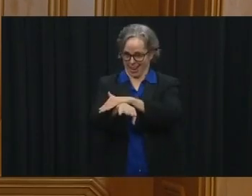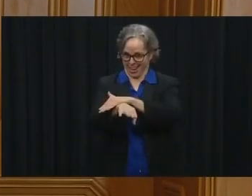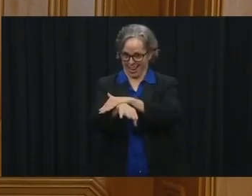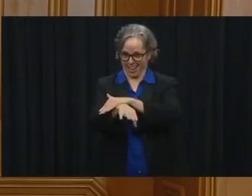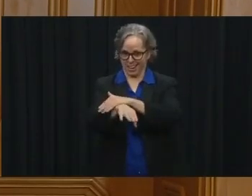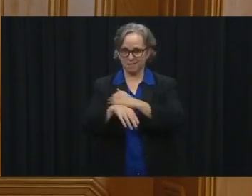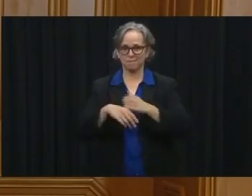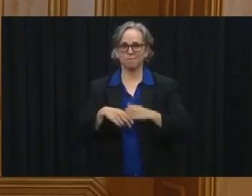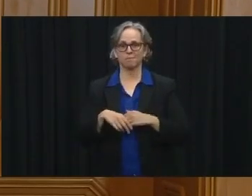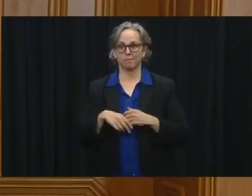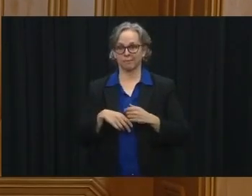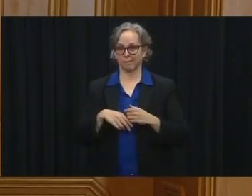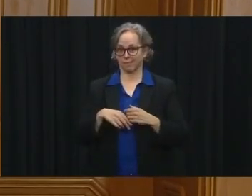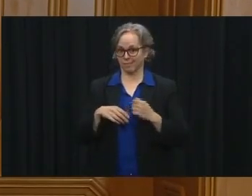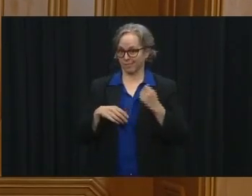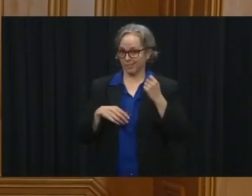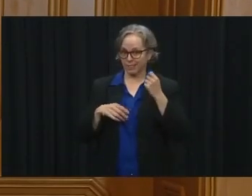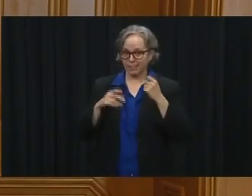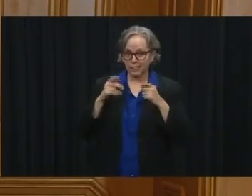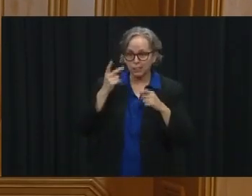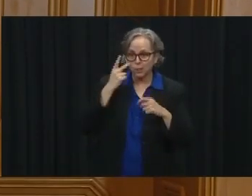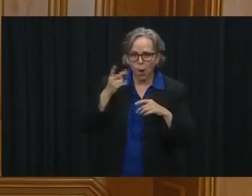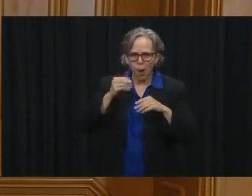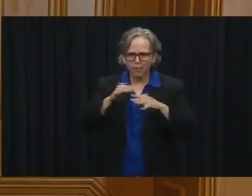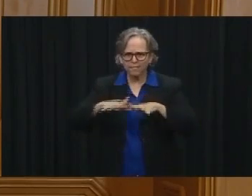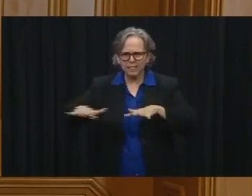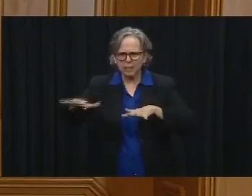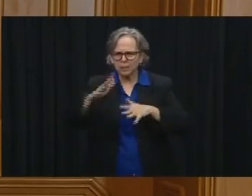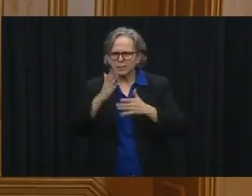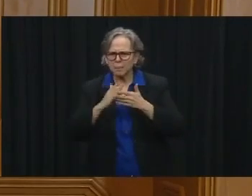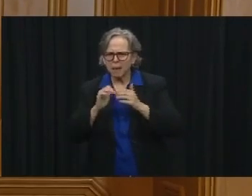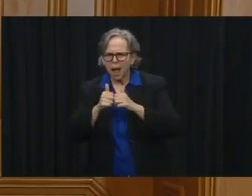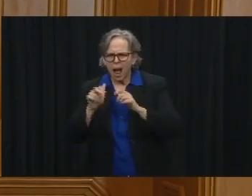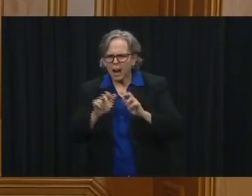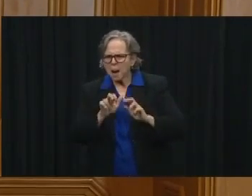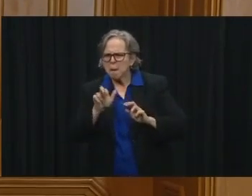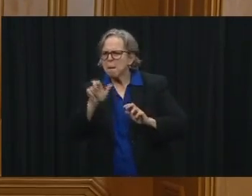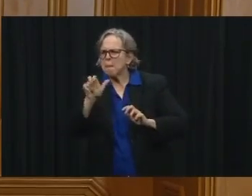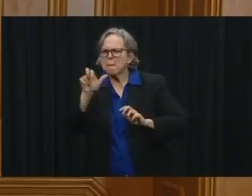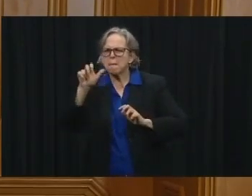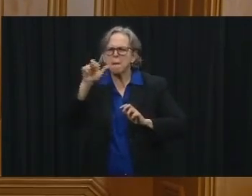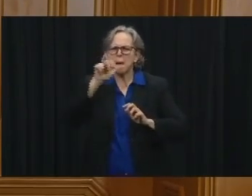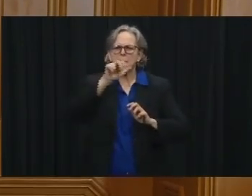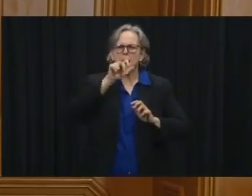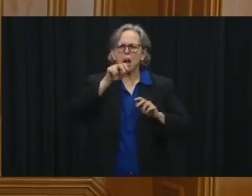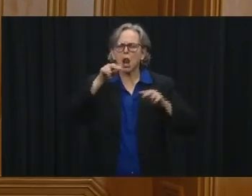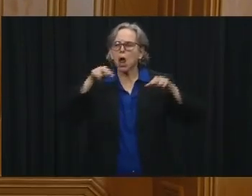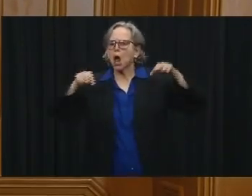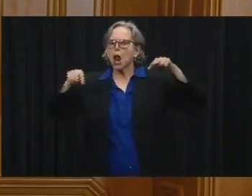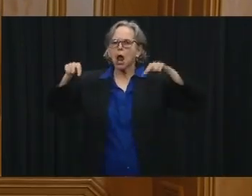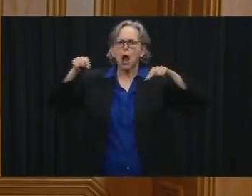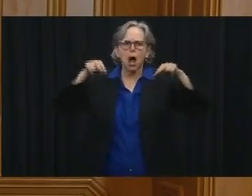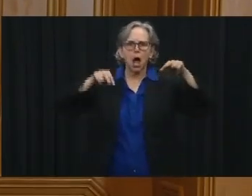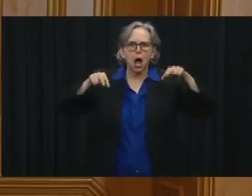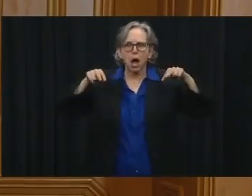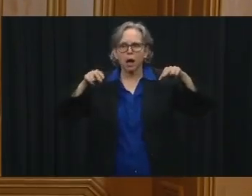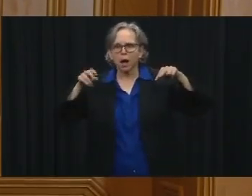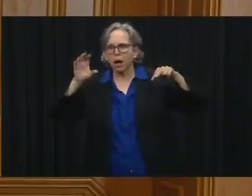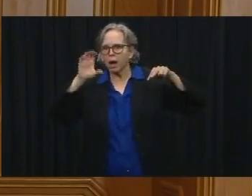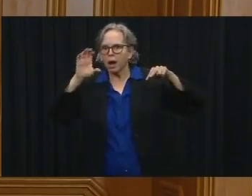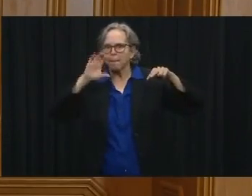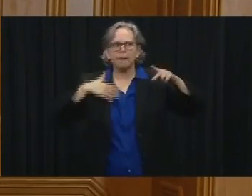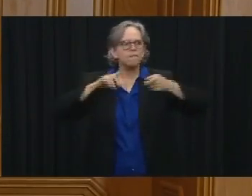and somehow climbed up as high as he could go, so that he could literally look out. and he looked out to see if he could find his